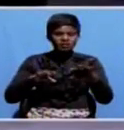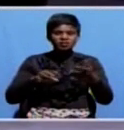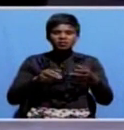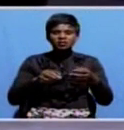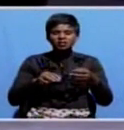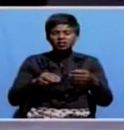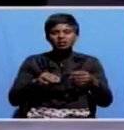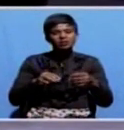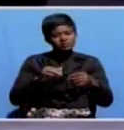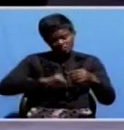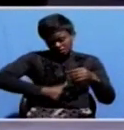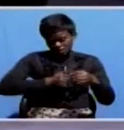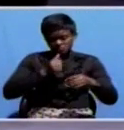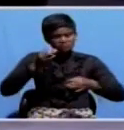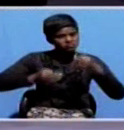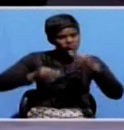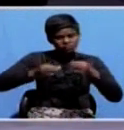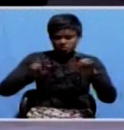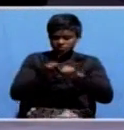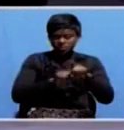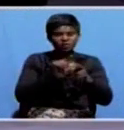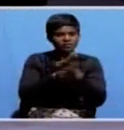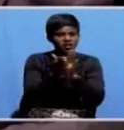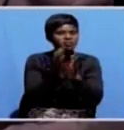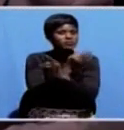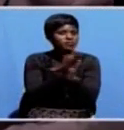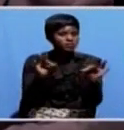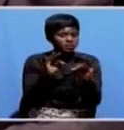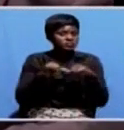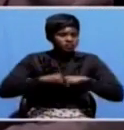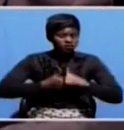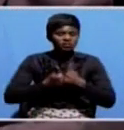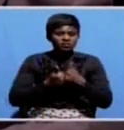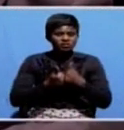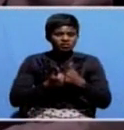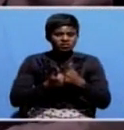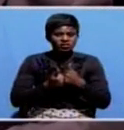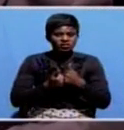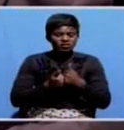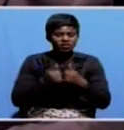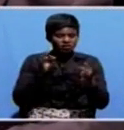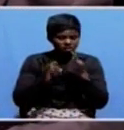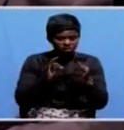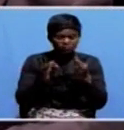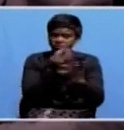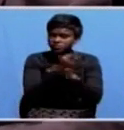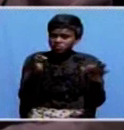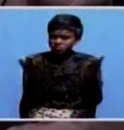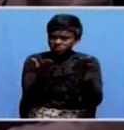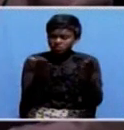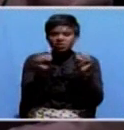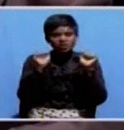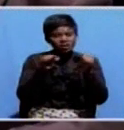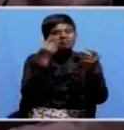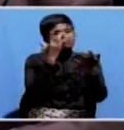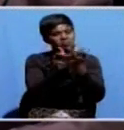well, because if he didn't acquit himself well, he would have been sentenced and he would have been